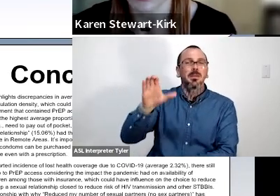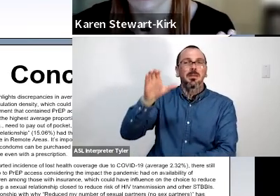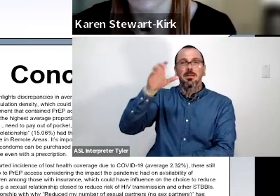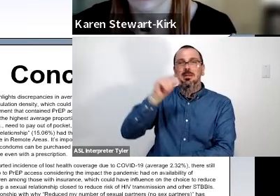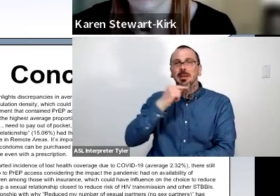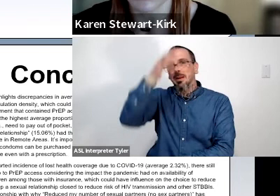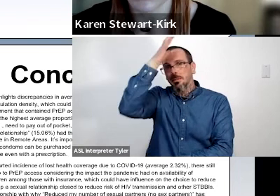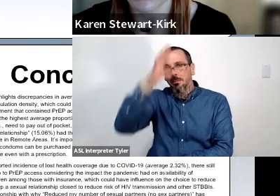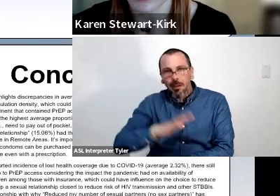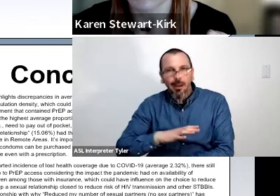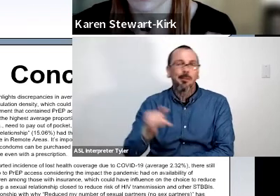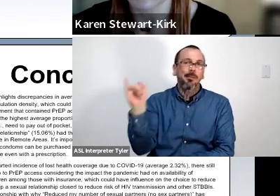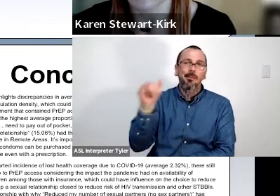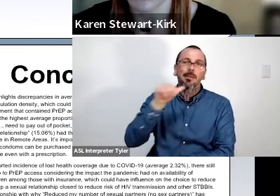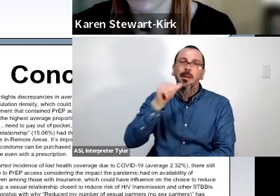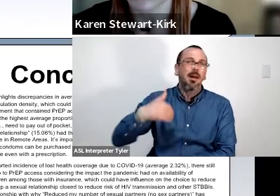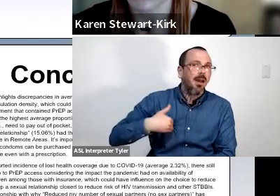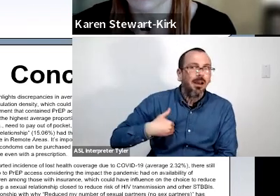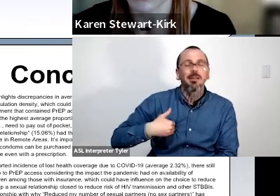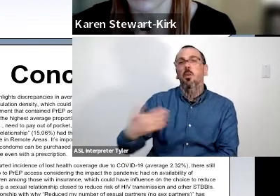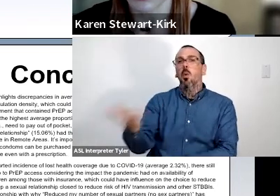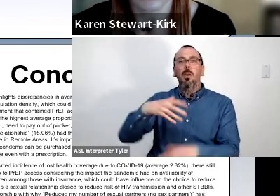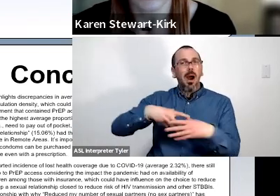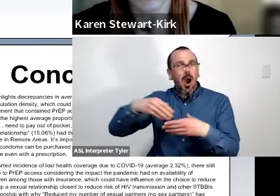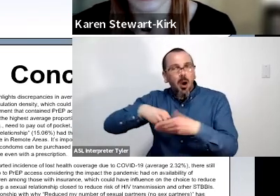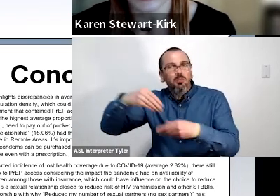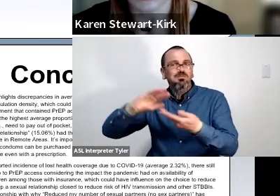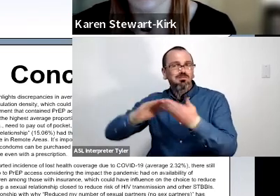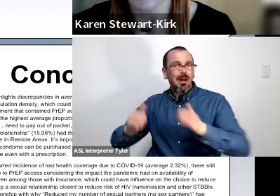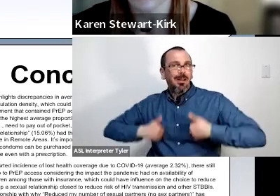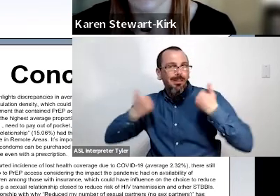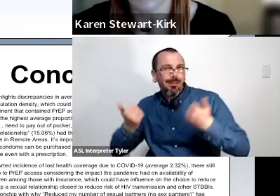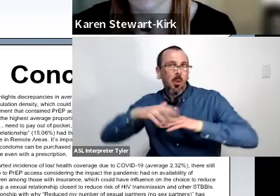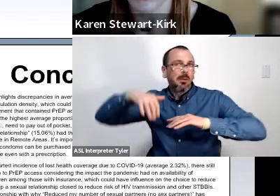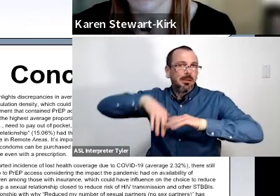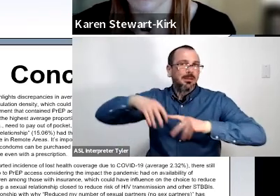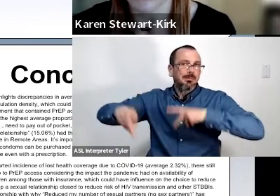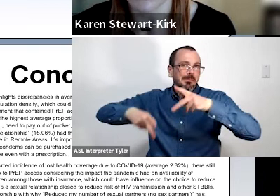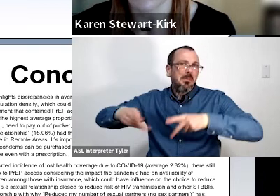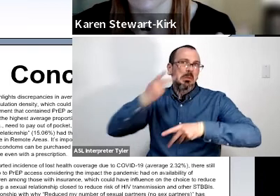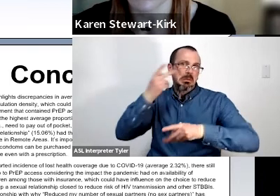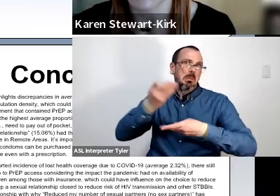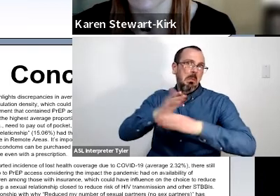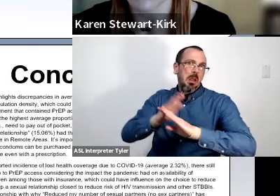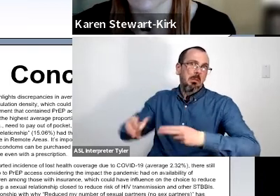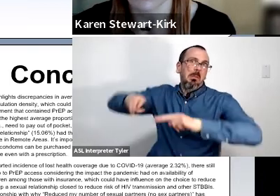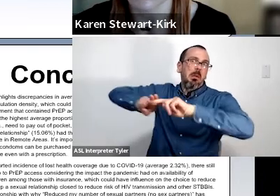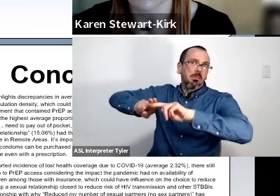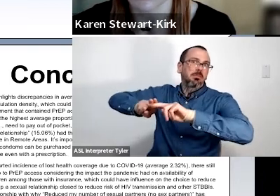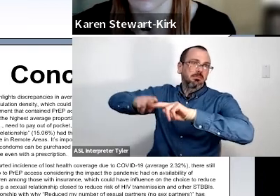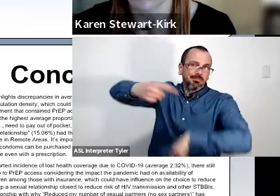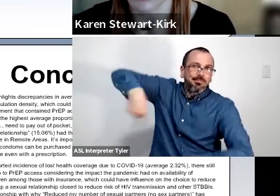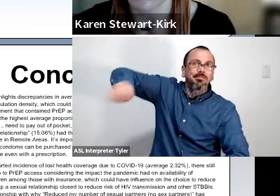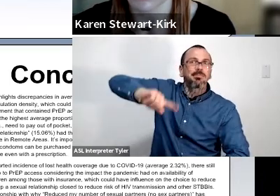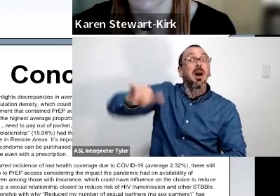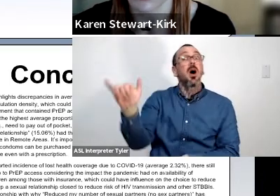in non-urban communities, and who are under 25 years of age. Additionally, cultural and political barriers exist, such as the inconsistent knowledge of